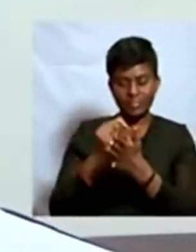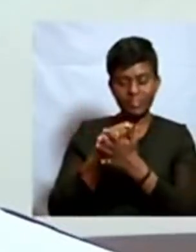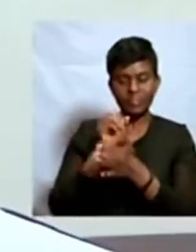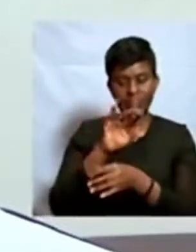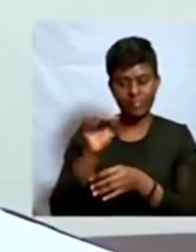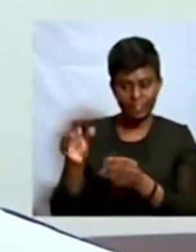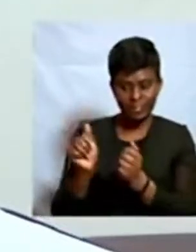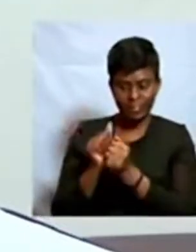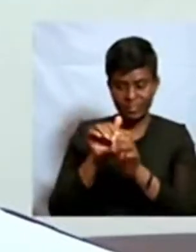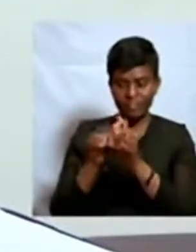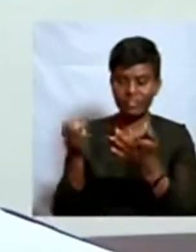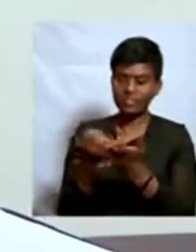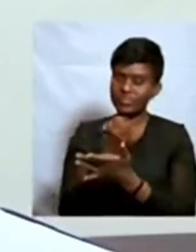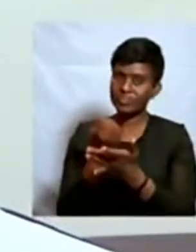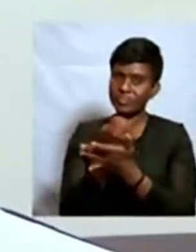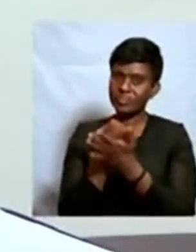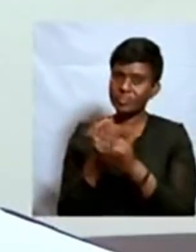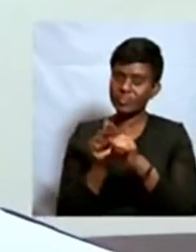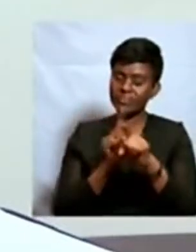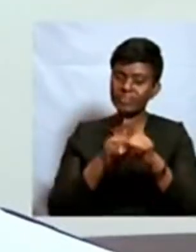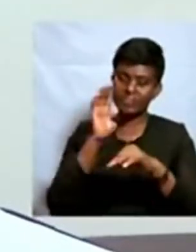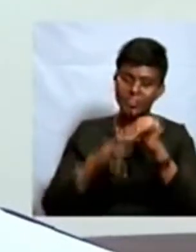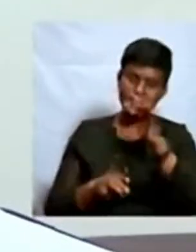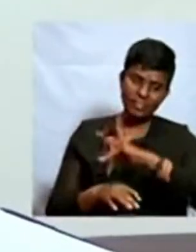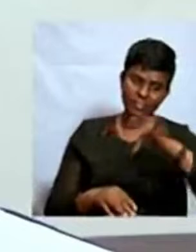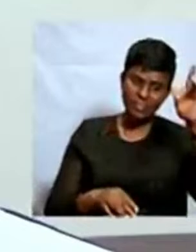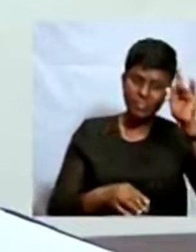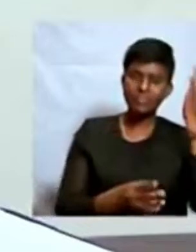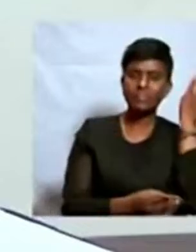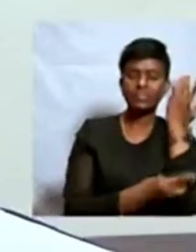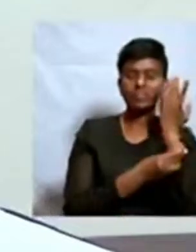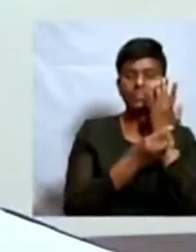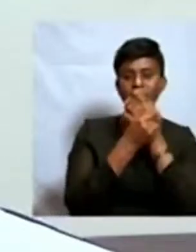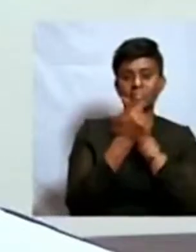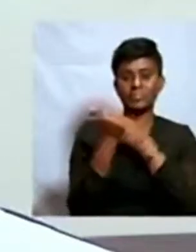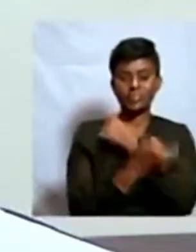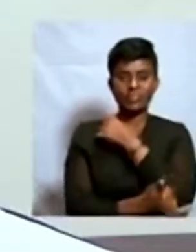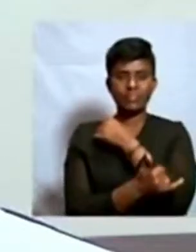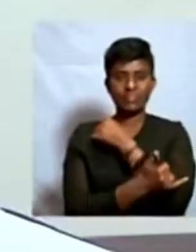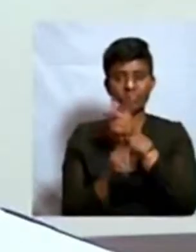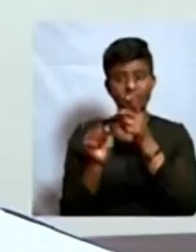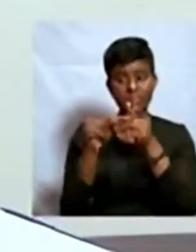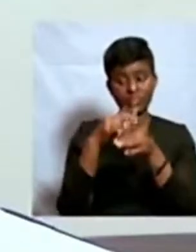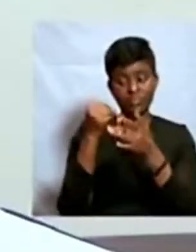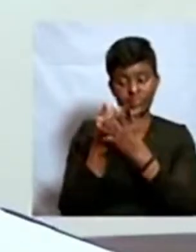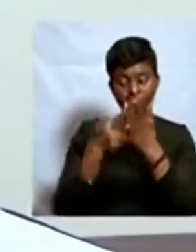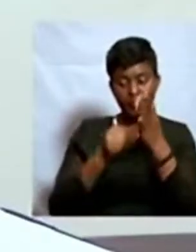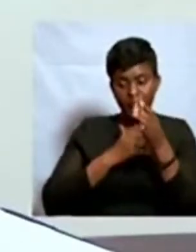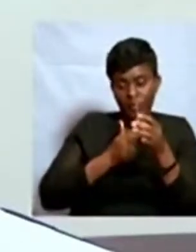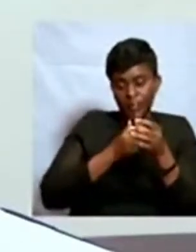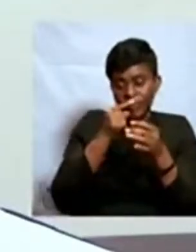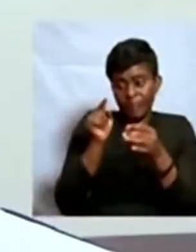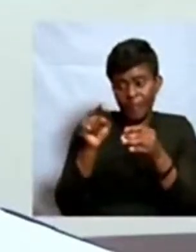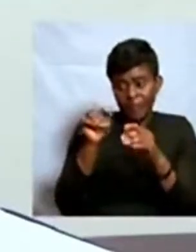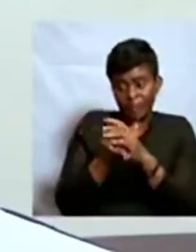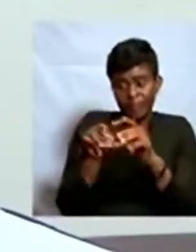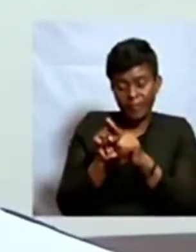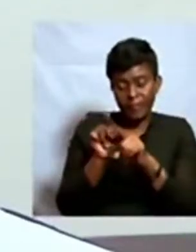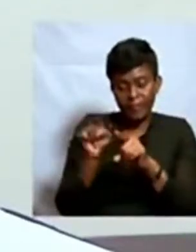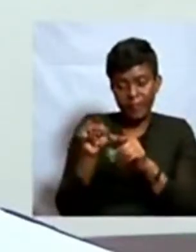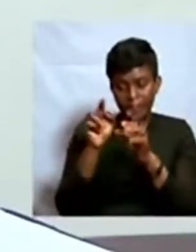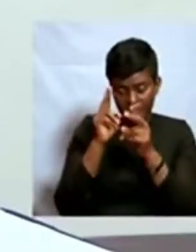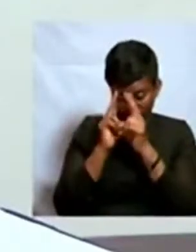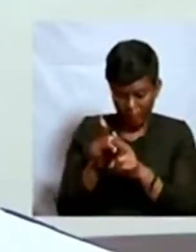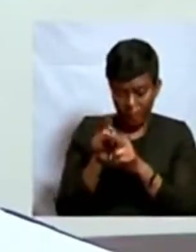circulates within the economy rather than going to develop other countries. So that is all that I would say on that one, Honorable Chair.